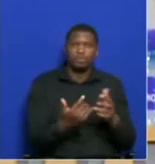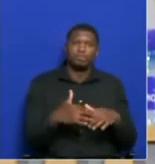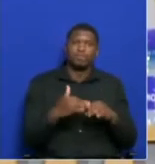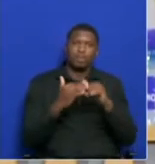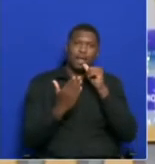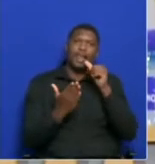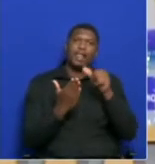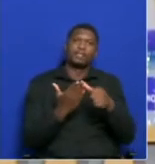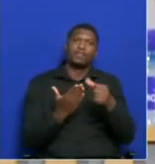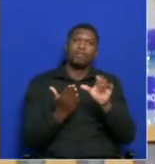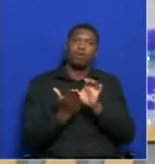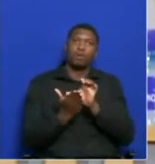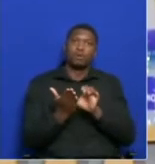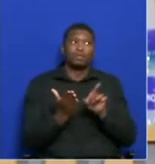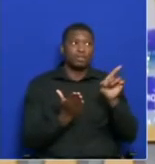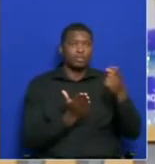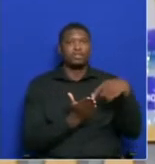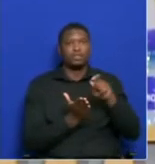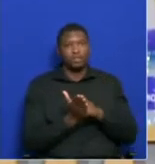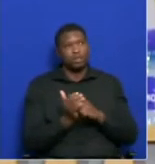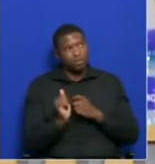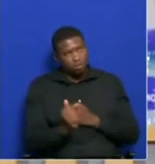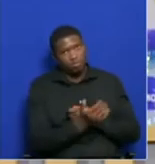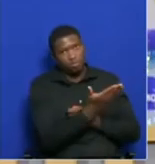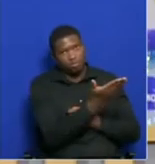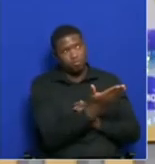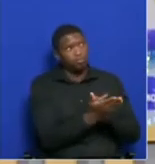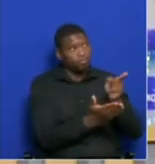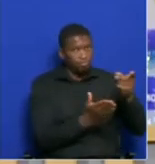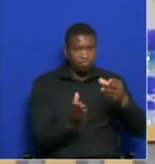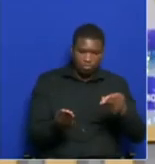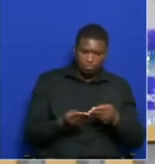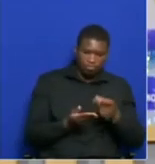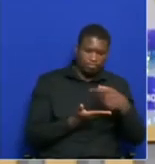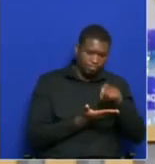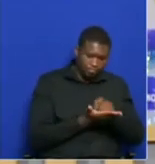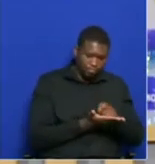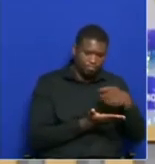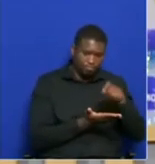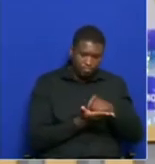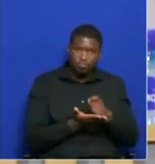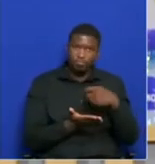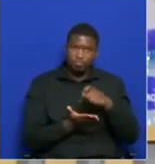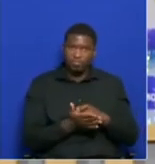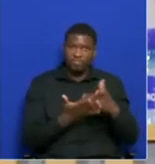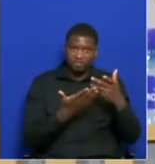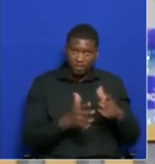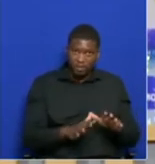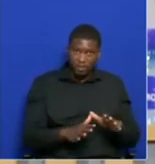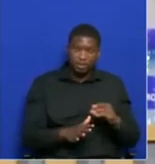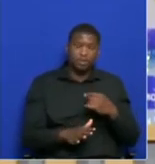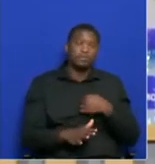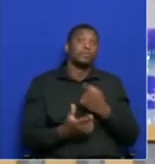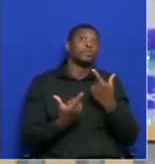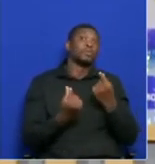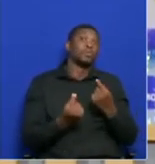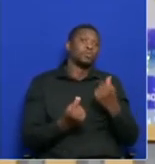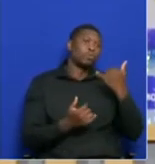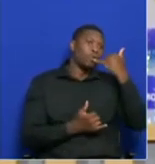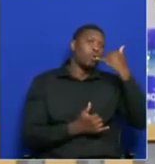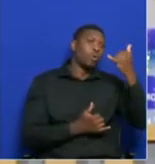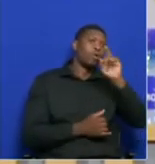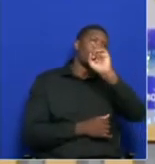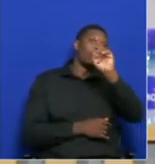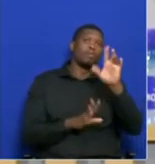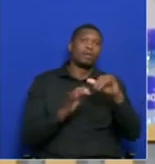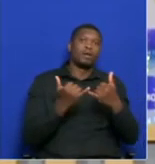He signed these letters. I personally called the company, served them with termination letters, and